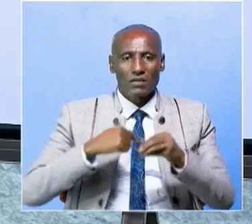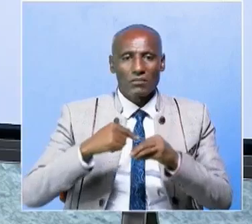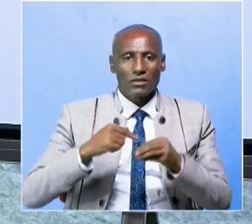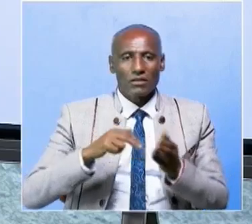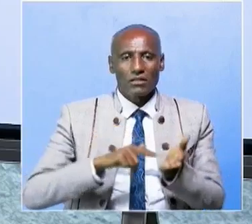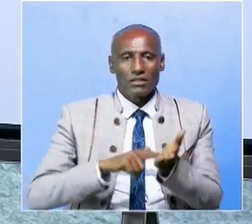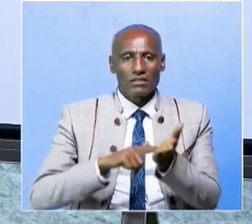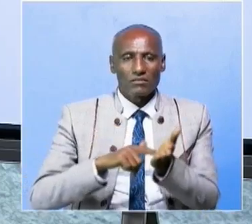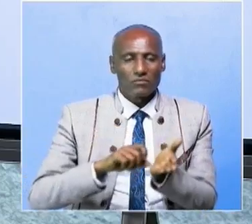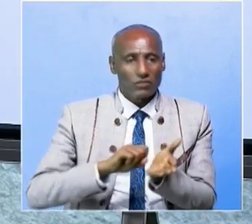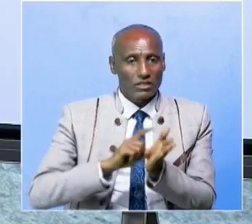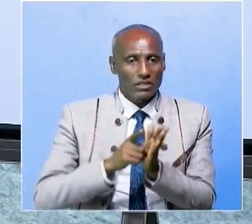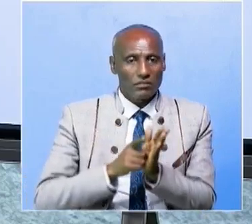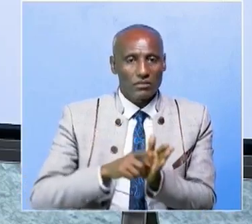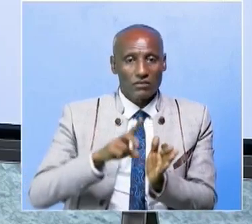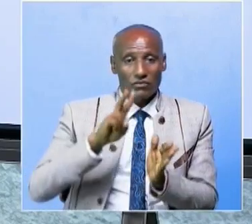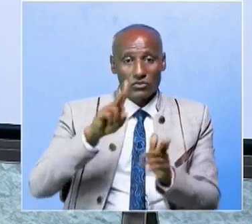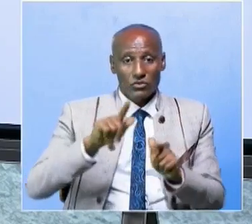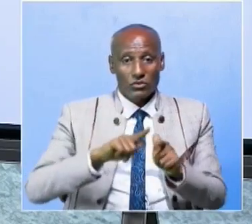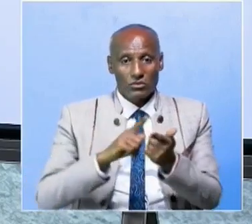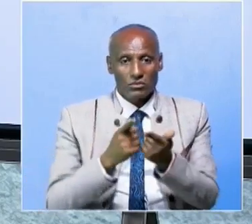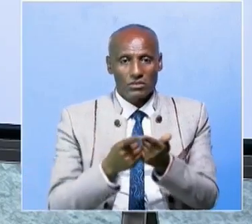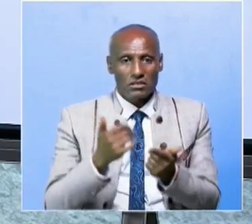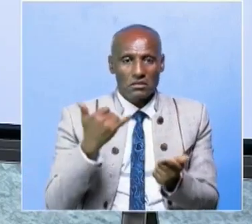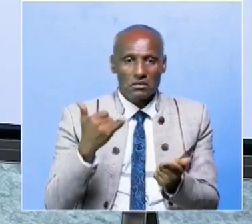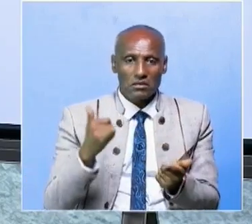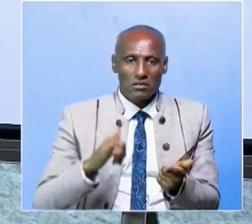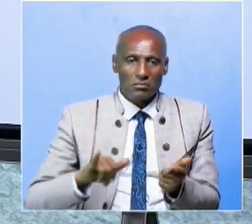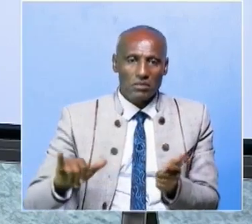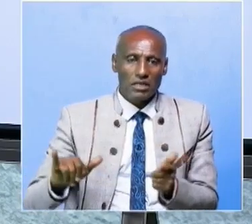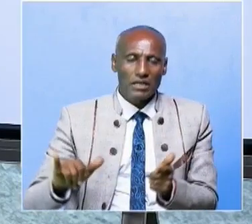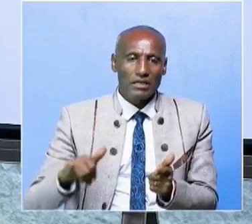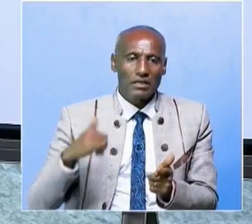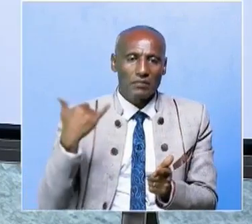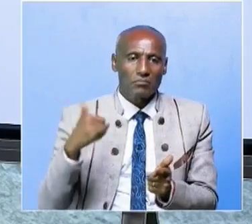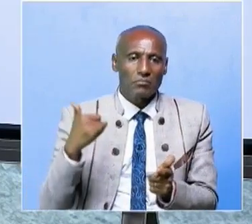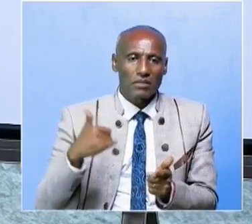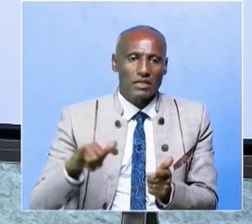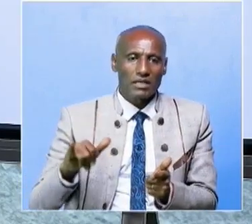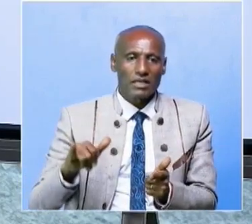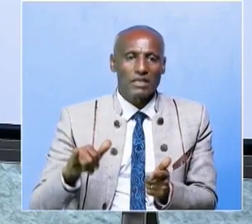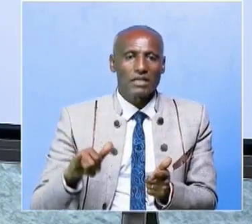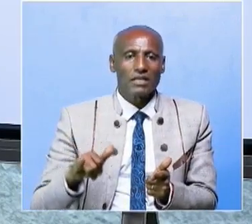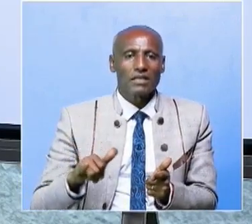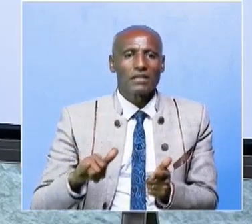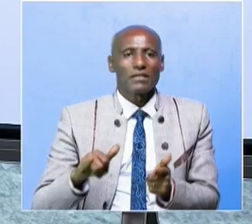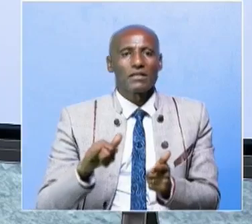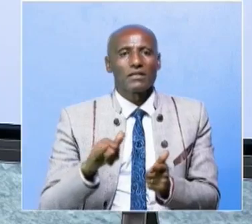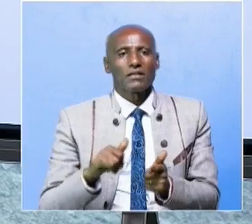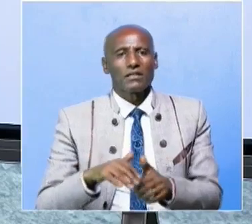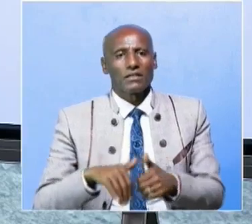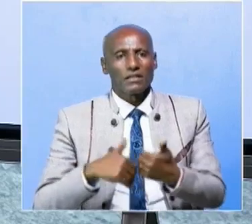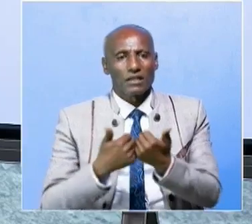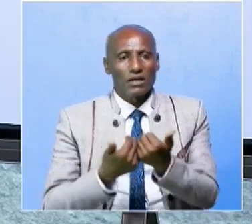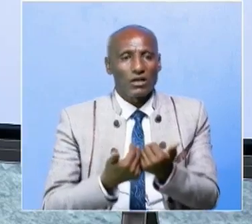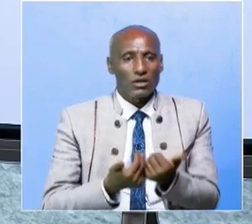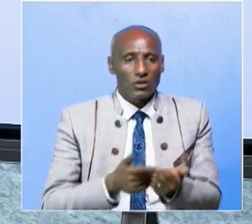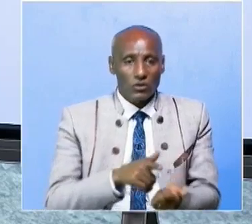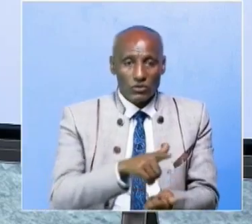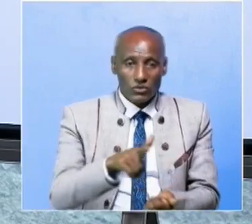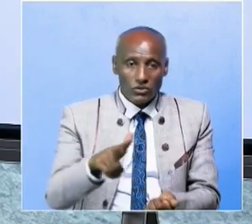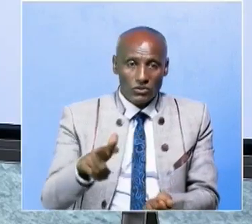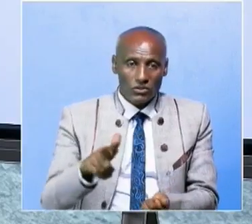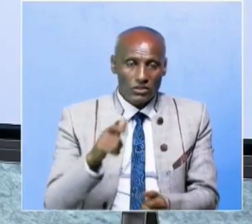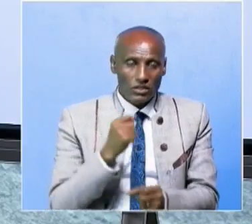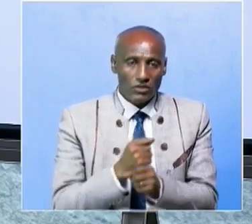teams playing on TV, and if you ask the person sitting next to you, how do you feel about